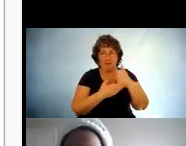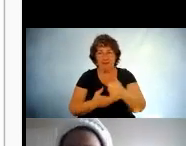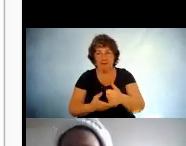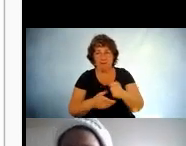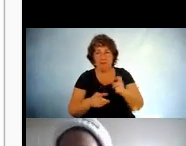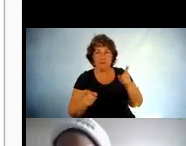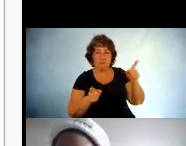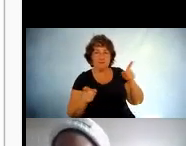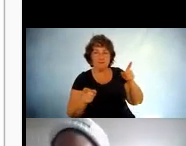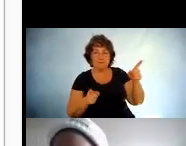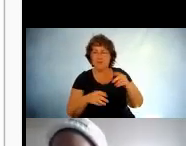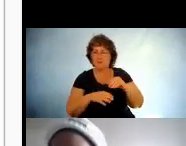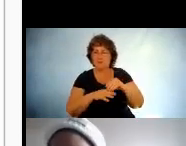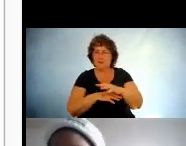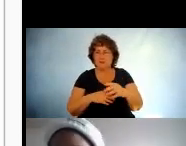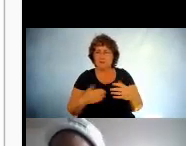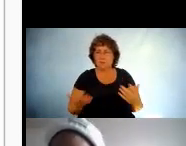give?